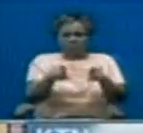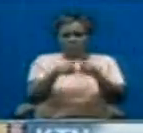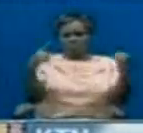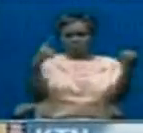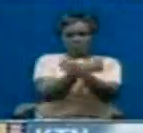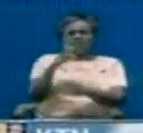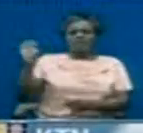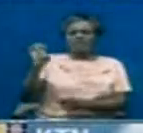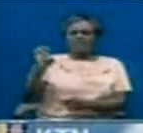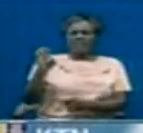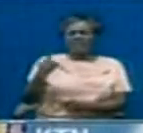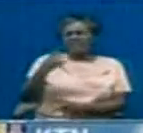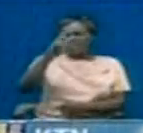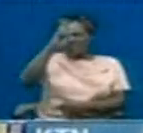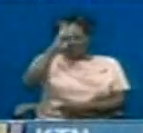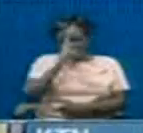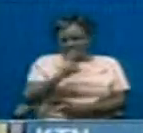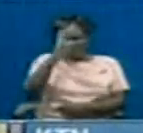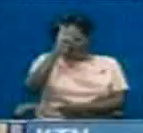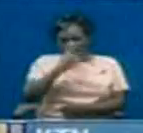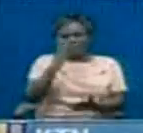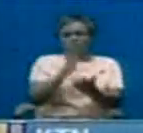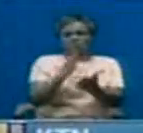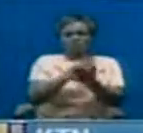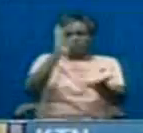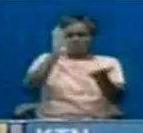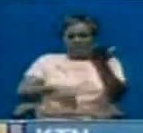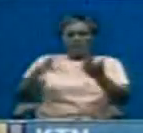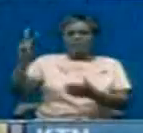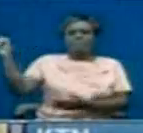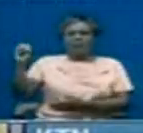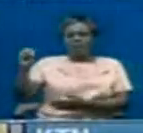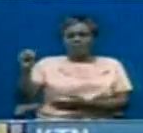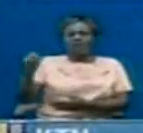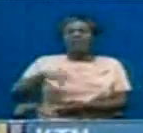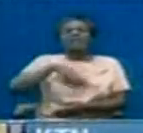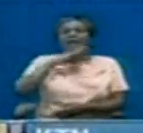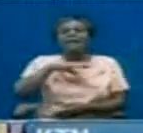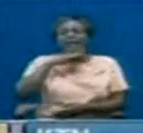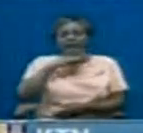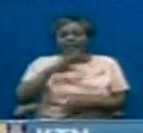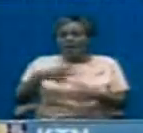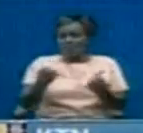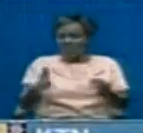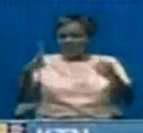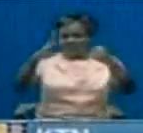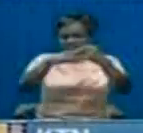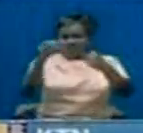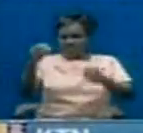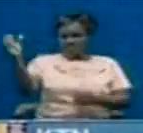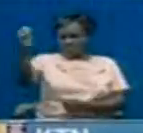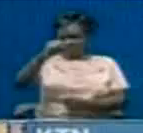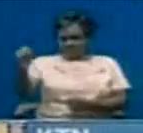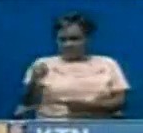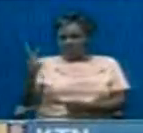Ebola is a lot more deadly than the Marburg virus. You find that the mortality rate for Ebola is up to 90%. For